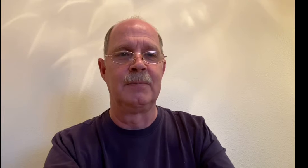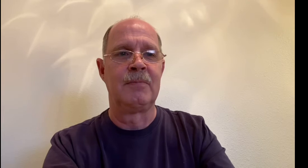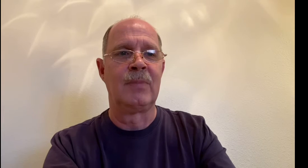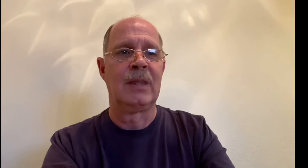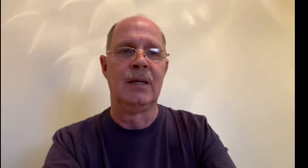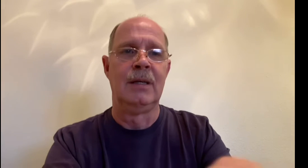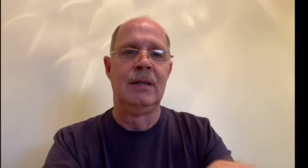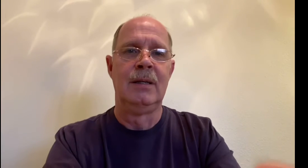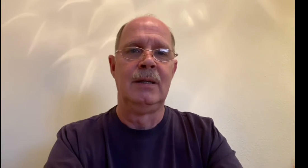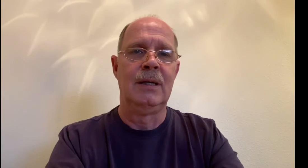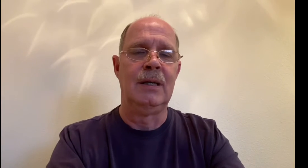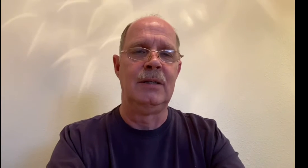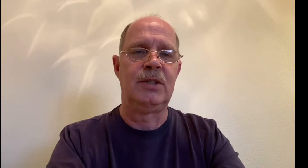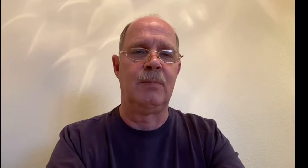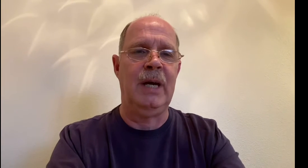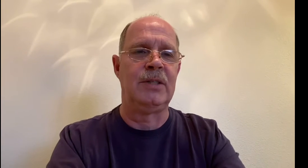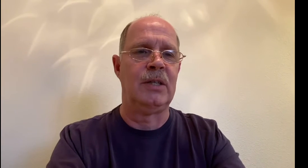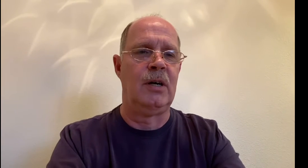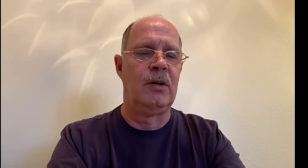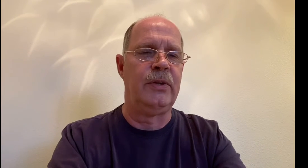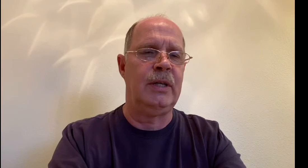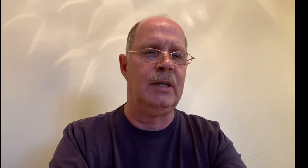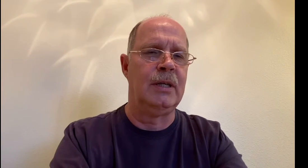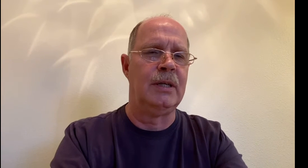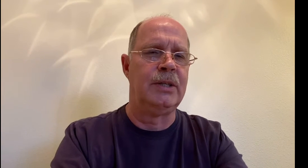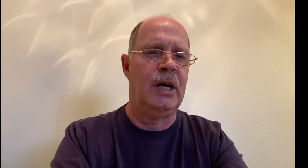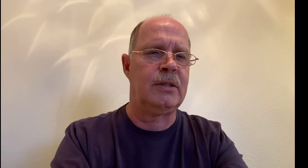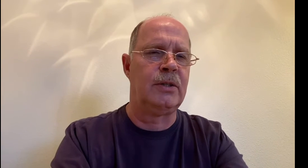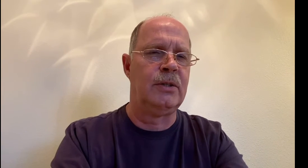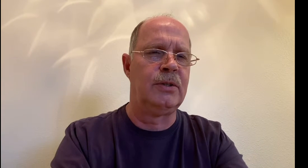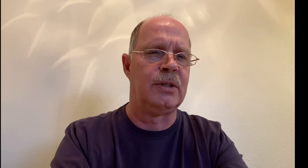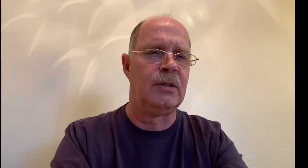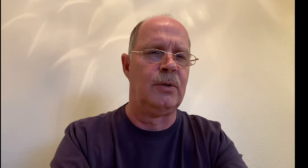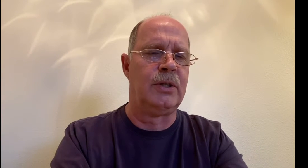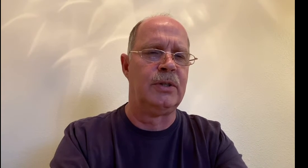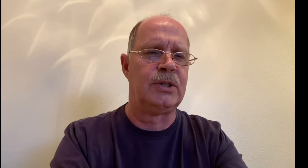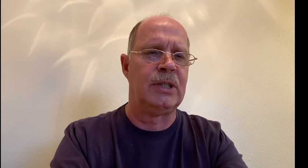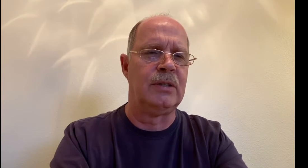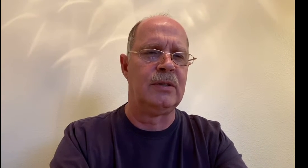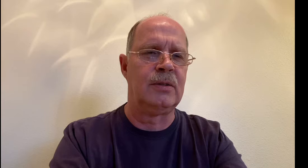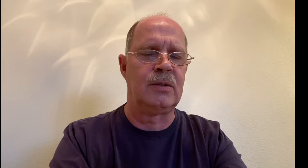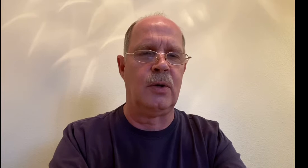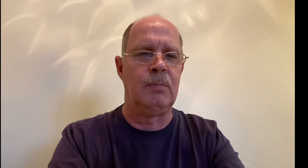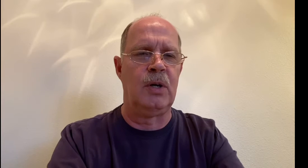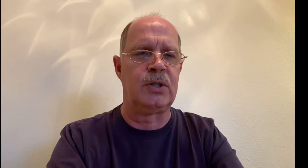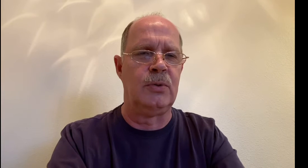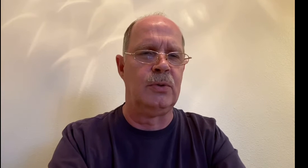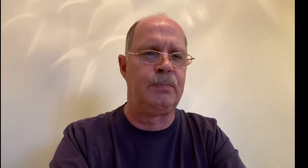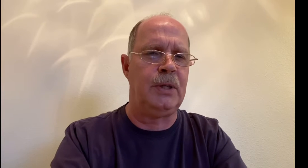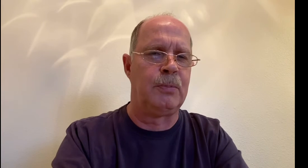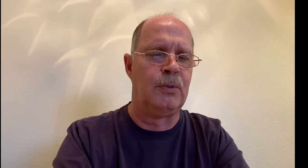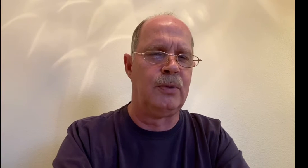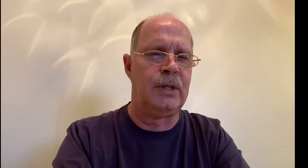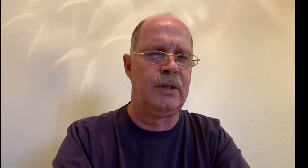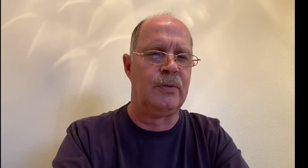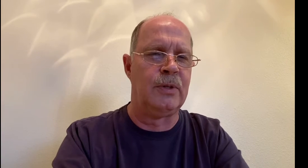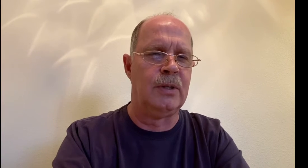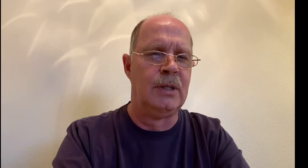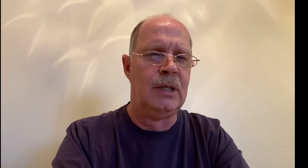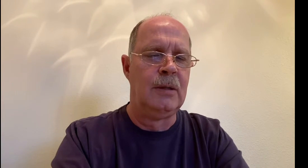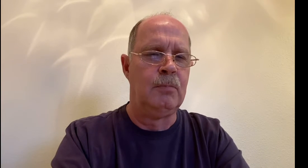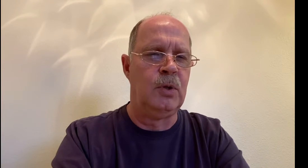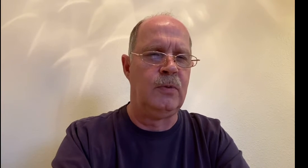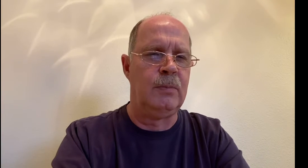can. Just imagine all the doctors and lawyers and court-martial people there in